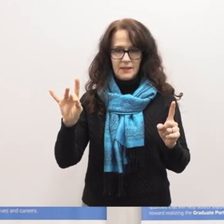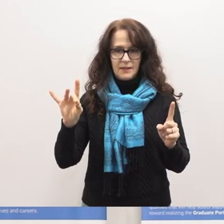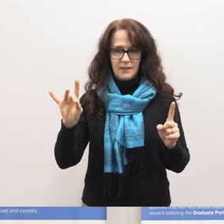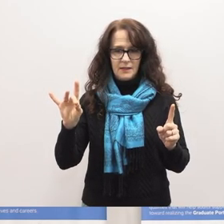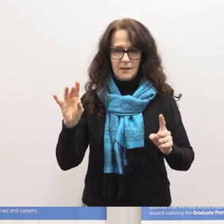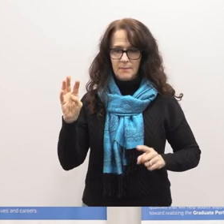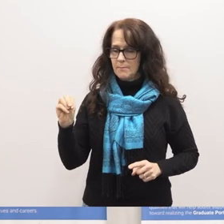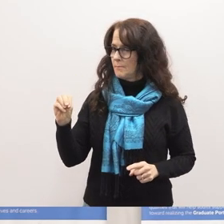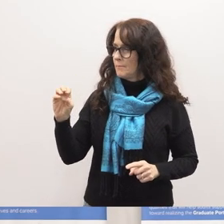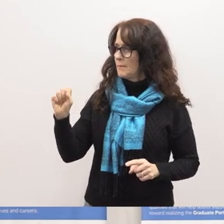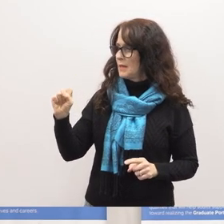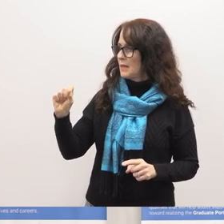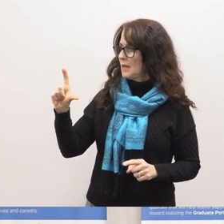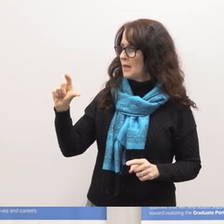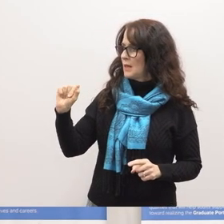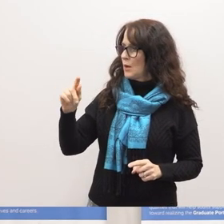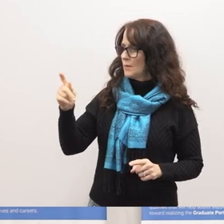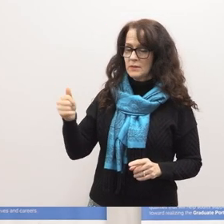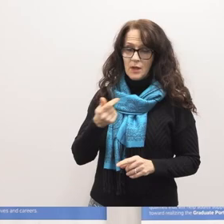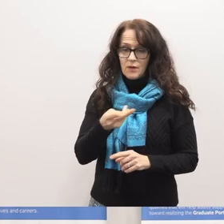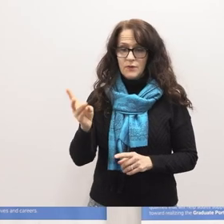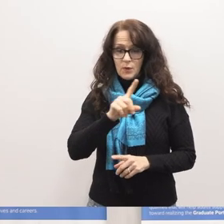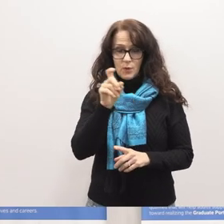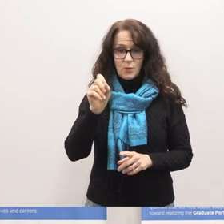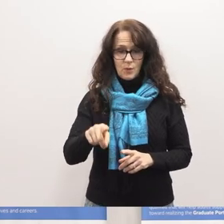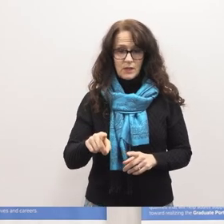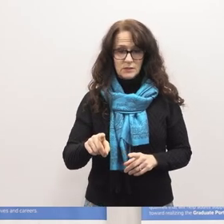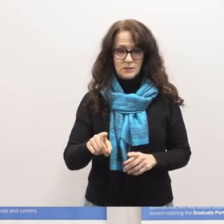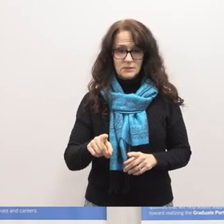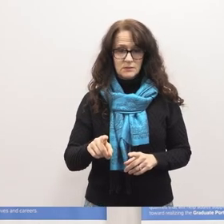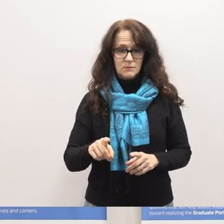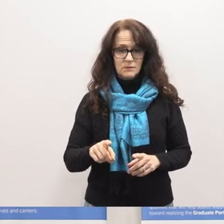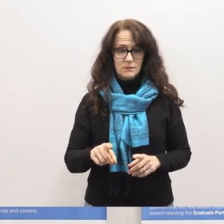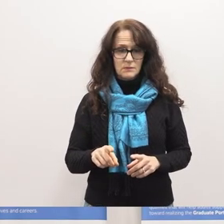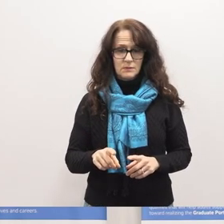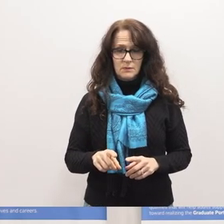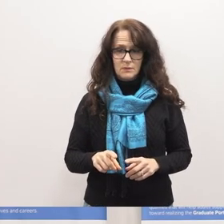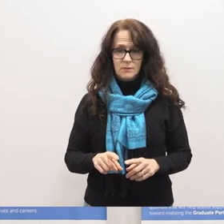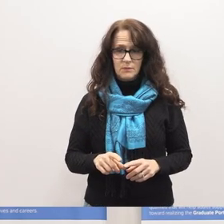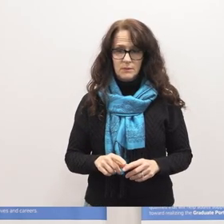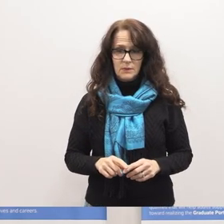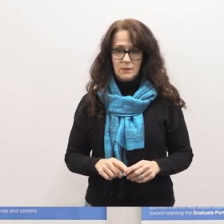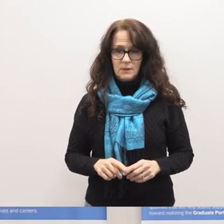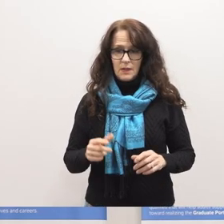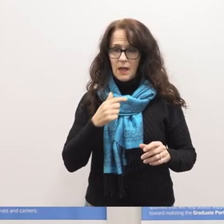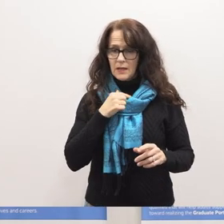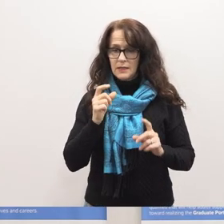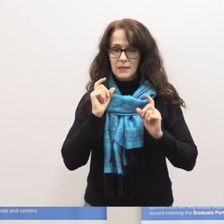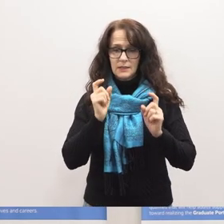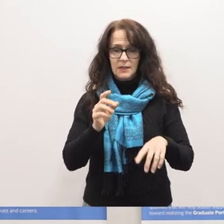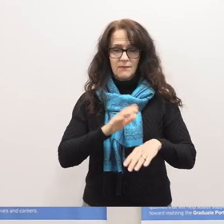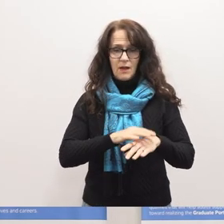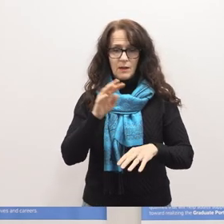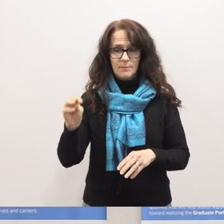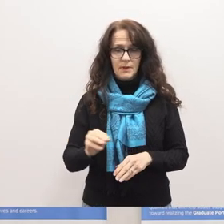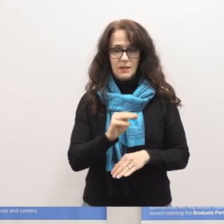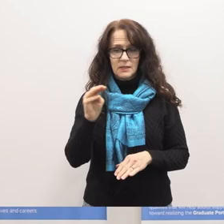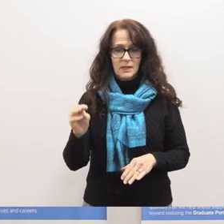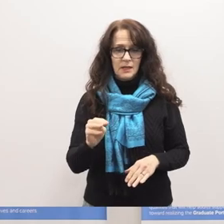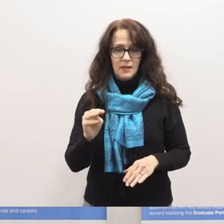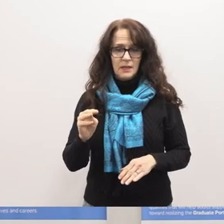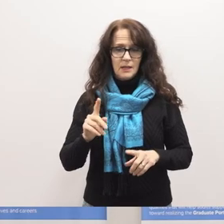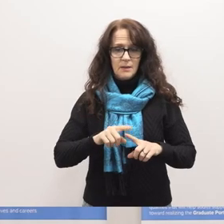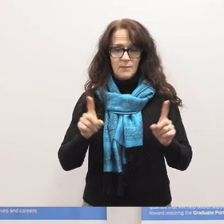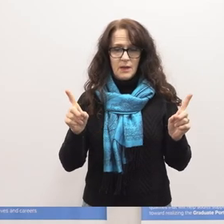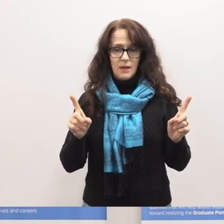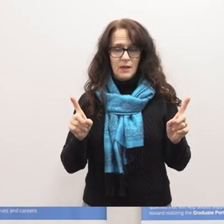Ms. Lopez? I do have a few questions, and I know I did not give these questions on Monday, but